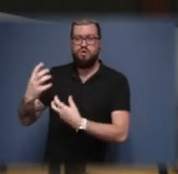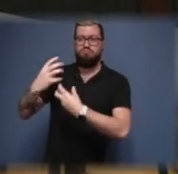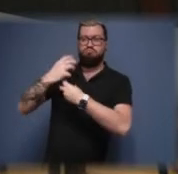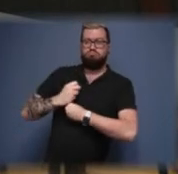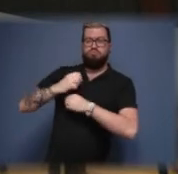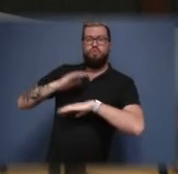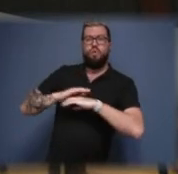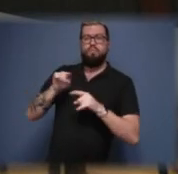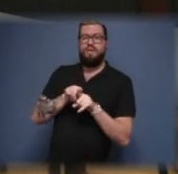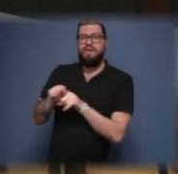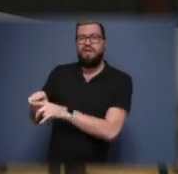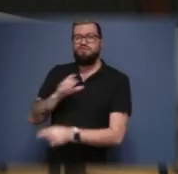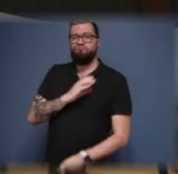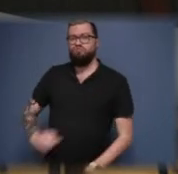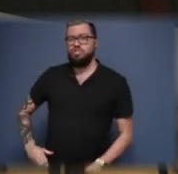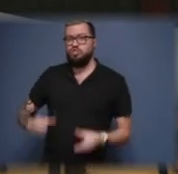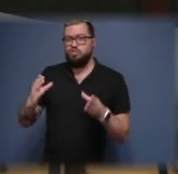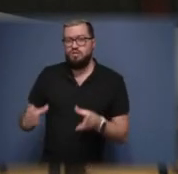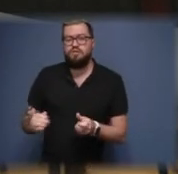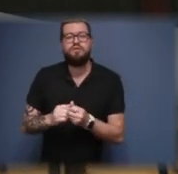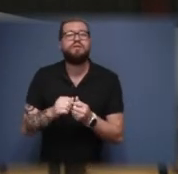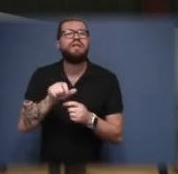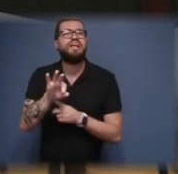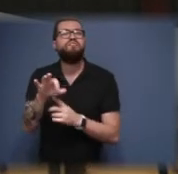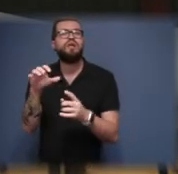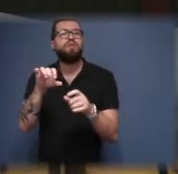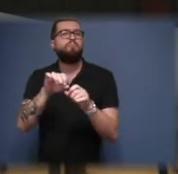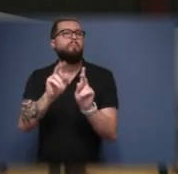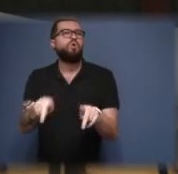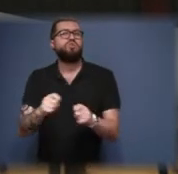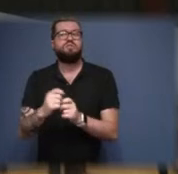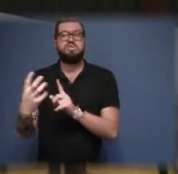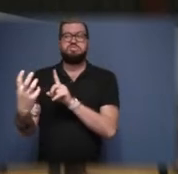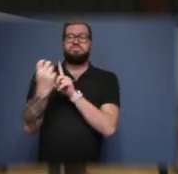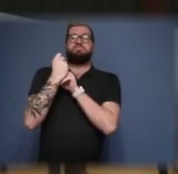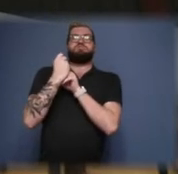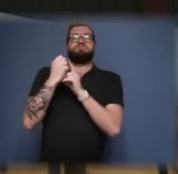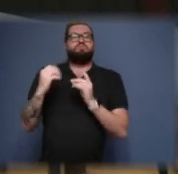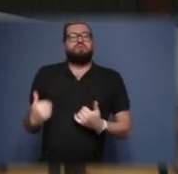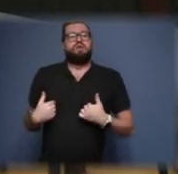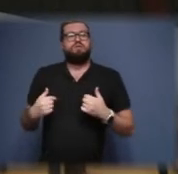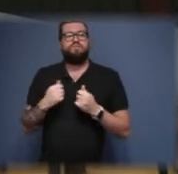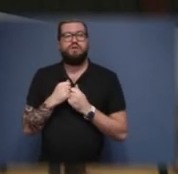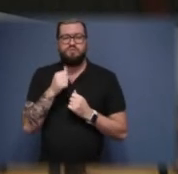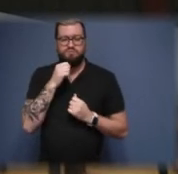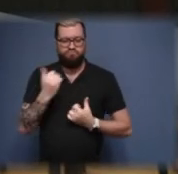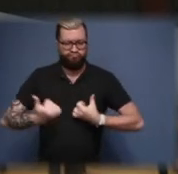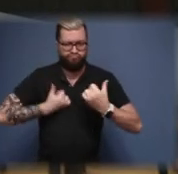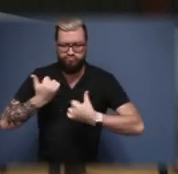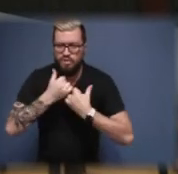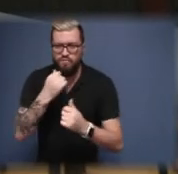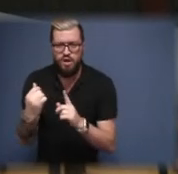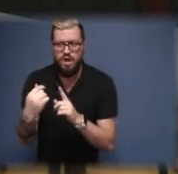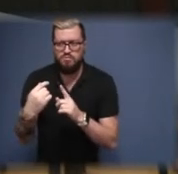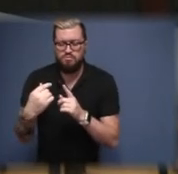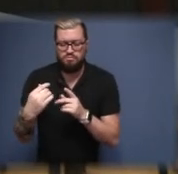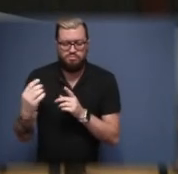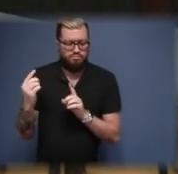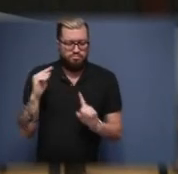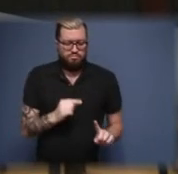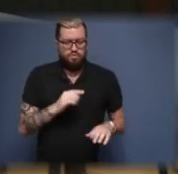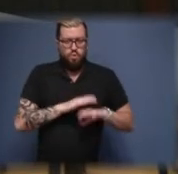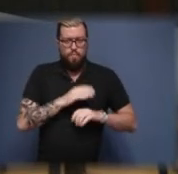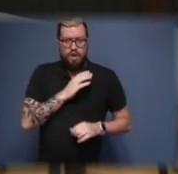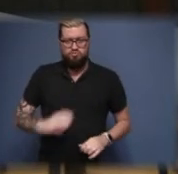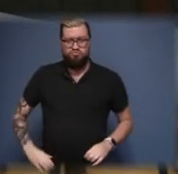as a Christian? If a criminal attacks me, whose aggression has nothing to do with opposing my Christian convictions, I